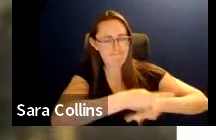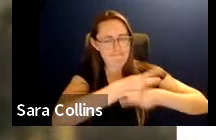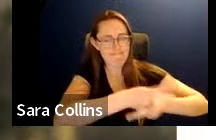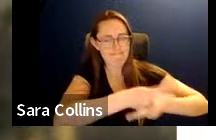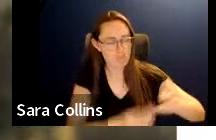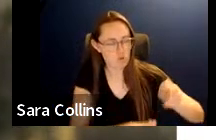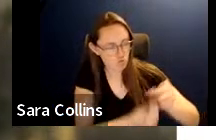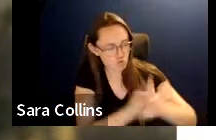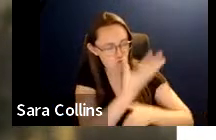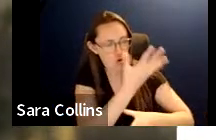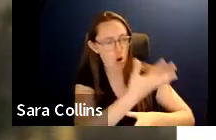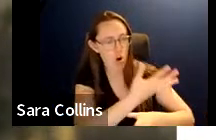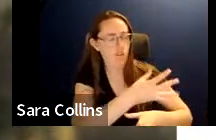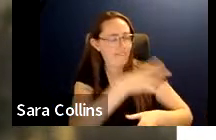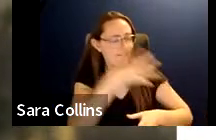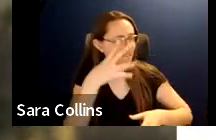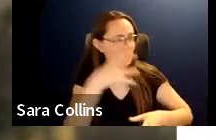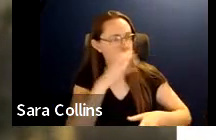crop farming,